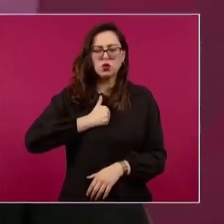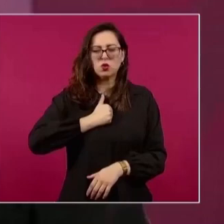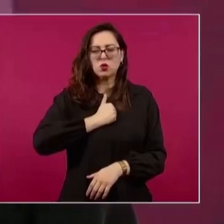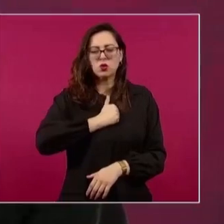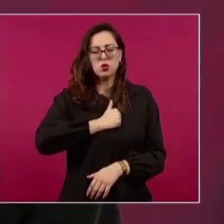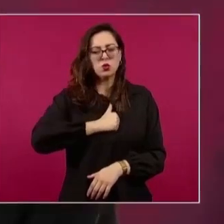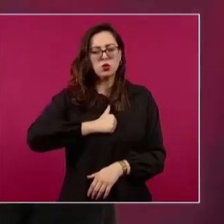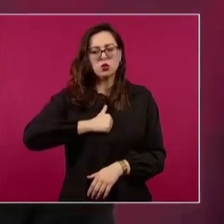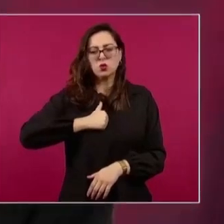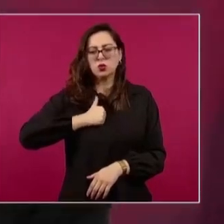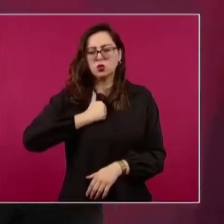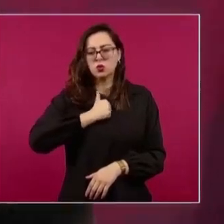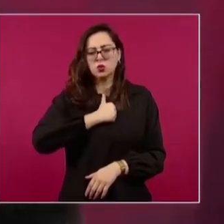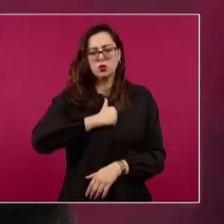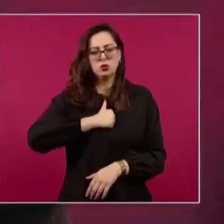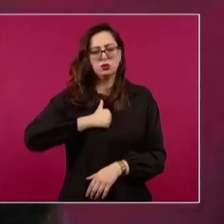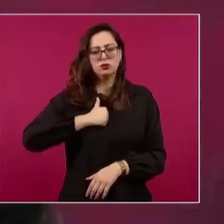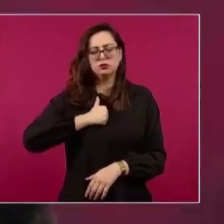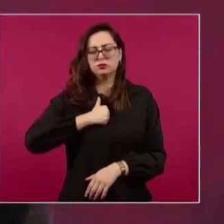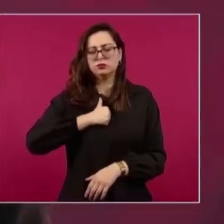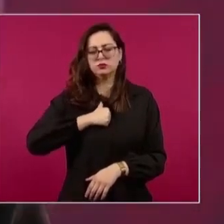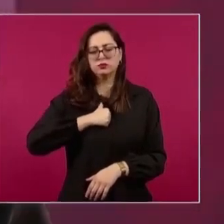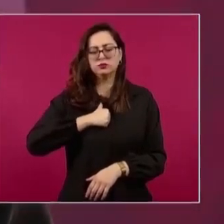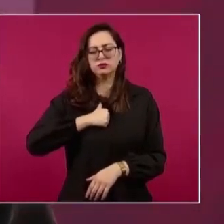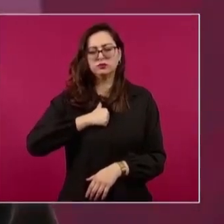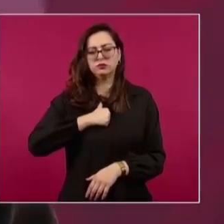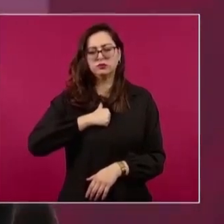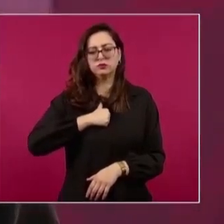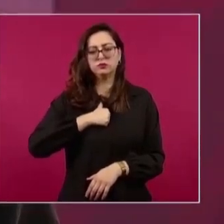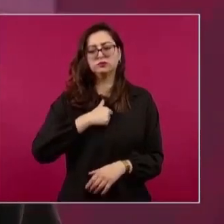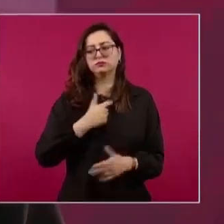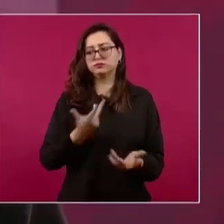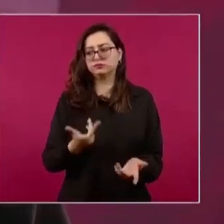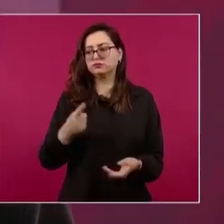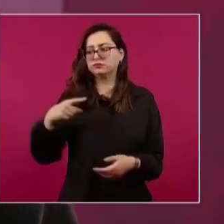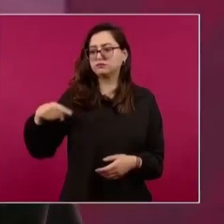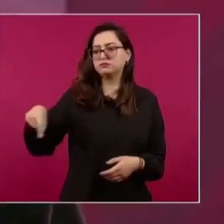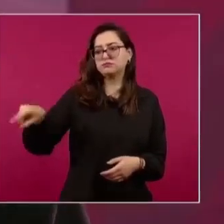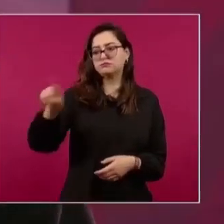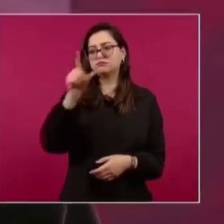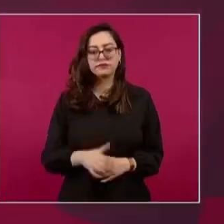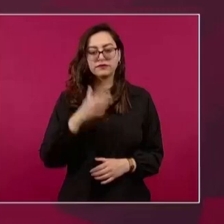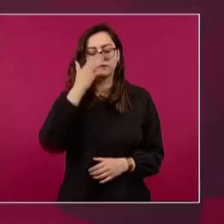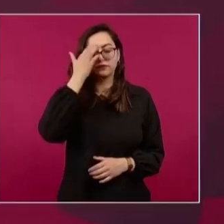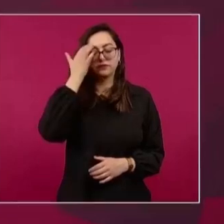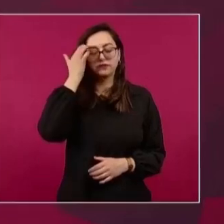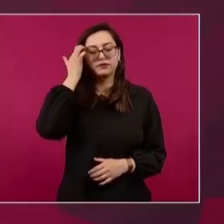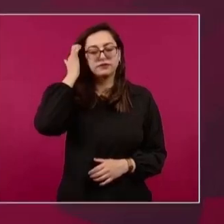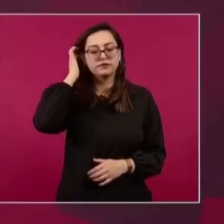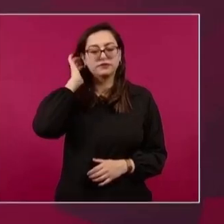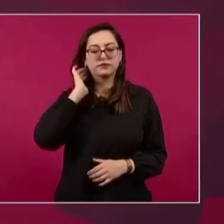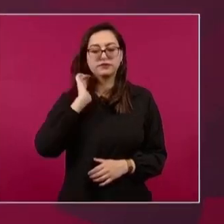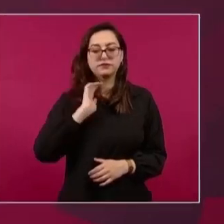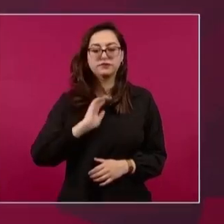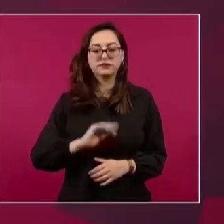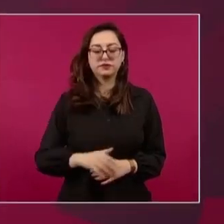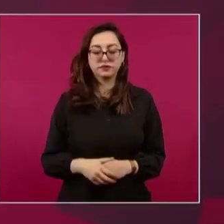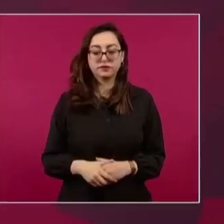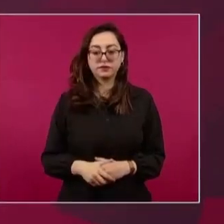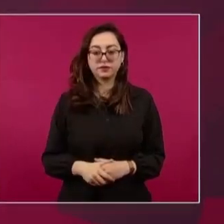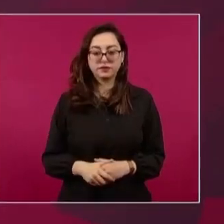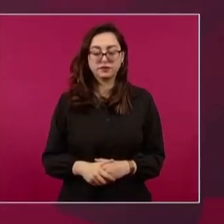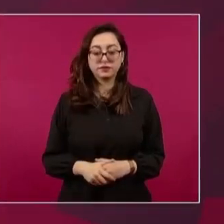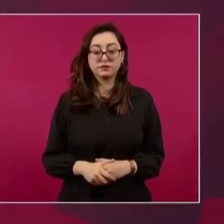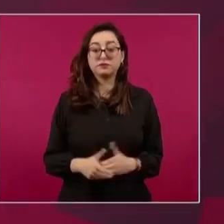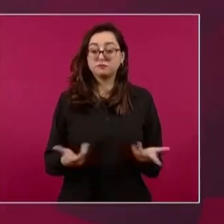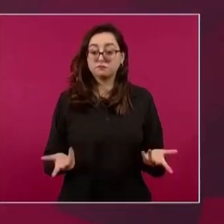Guzman's arrest in the northern state of Sinaloa, Mexican authorities announced on Friday. The arrest spurred the powerful Sinaloa cartel, once headed by El